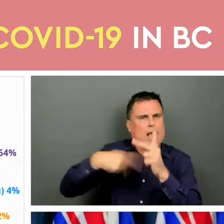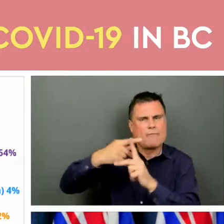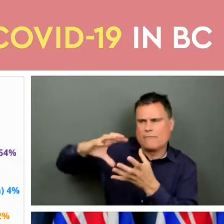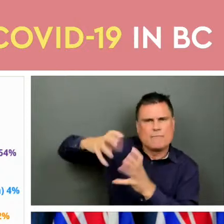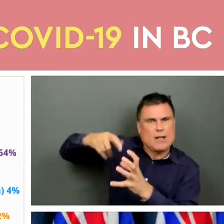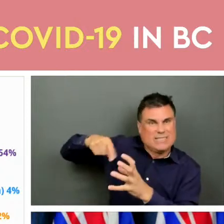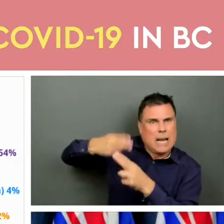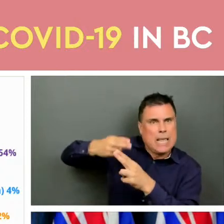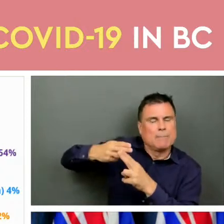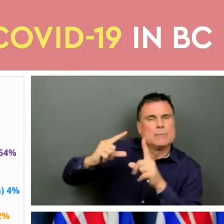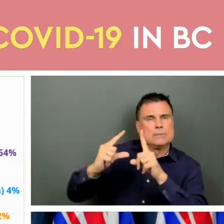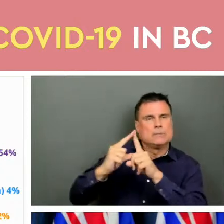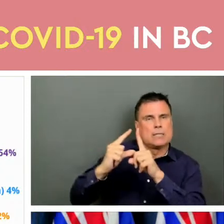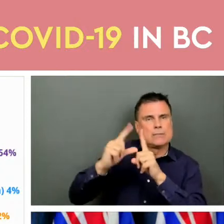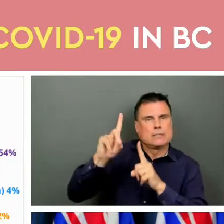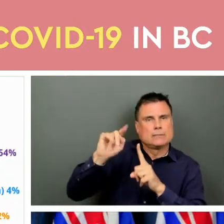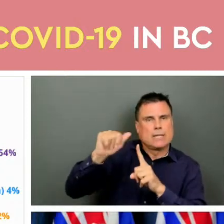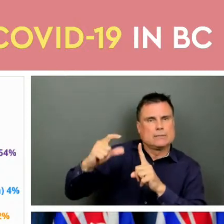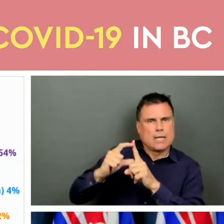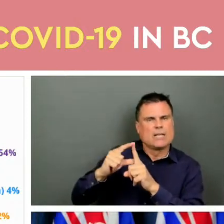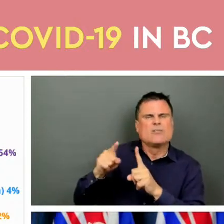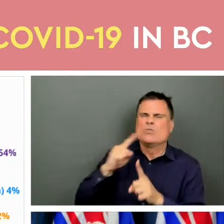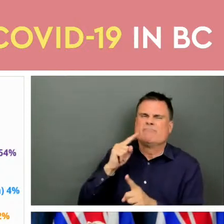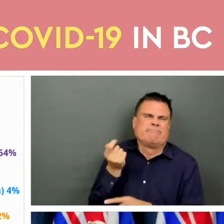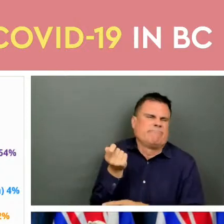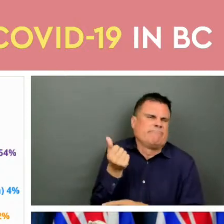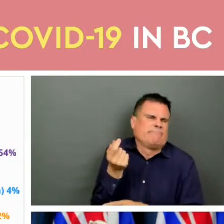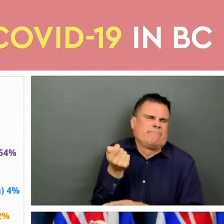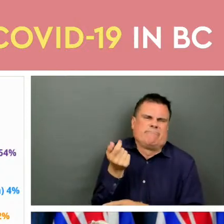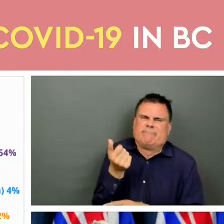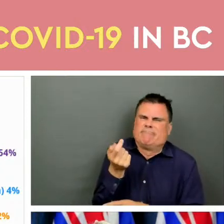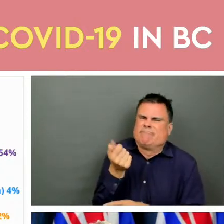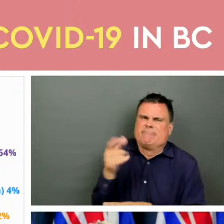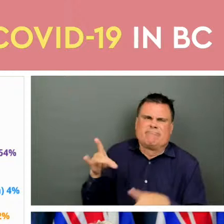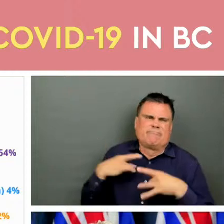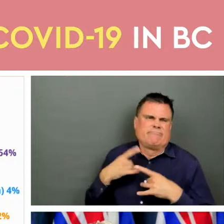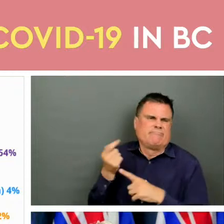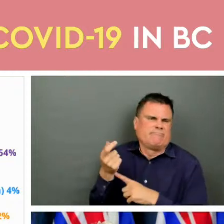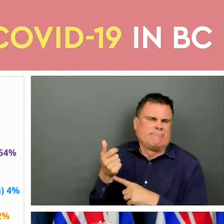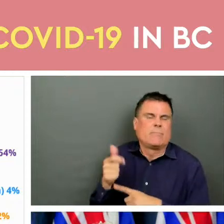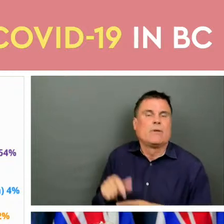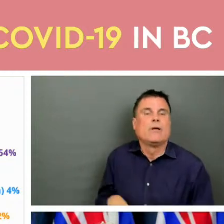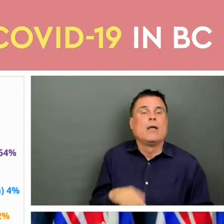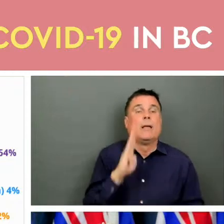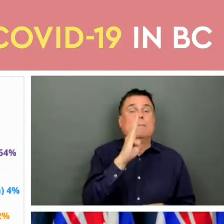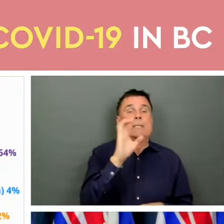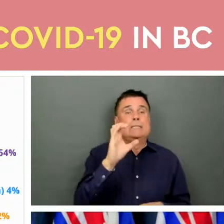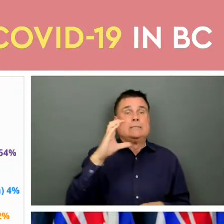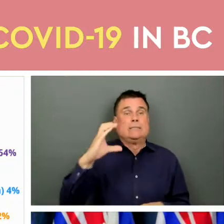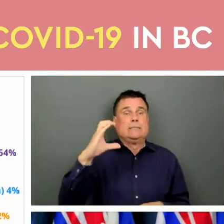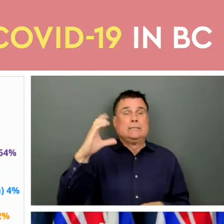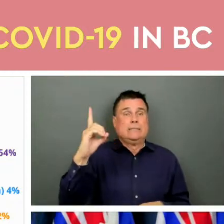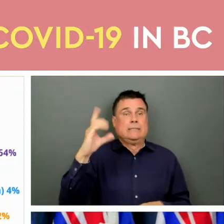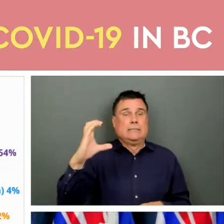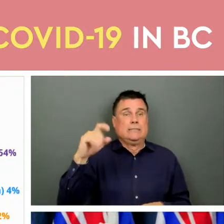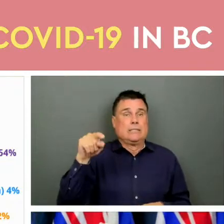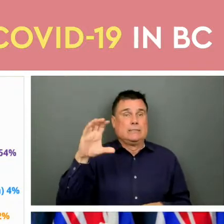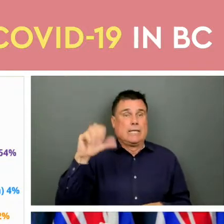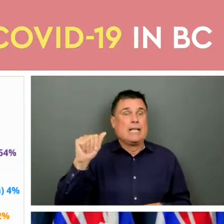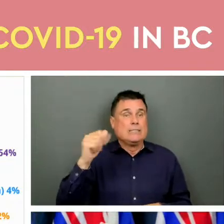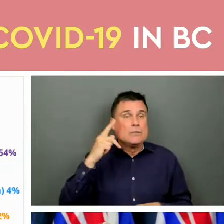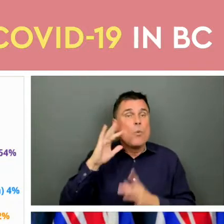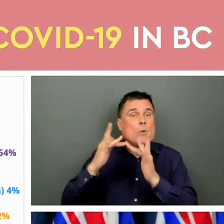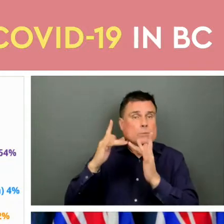cases that we're seeing on a daily basis. And on the BC CDC website, you can look in detail at all of the different strains that we're